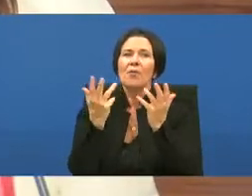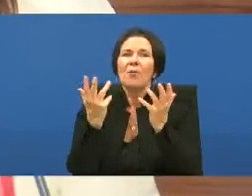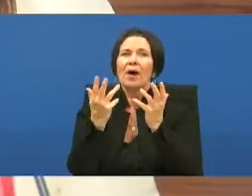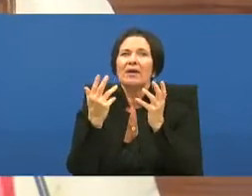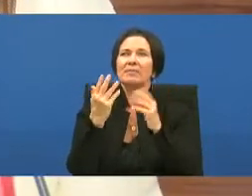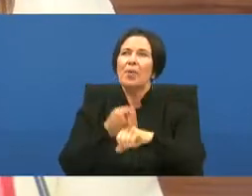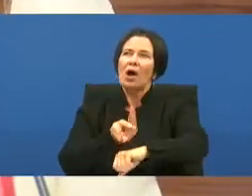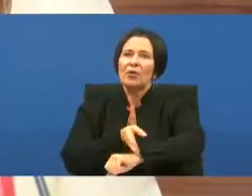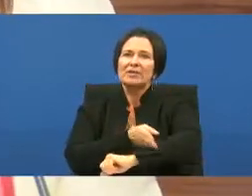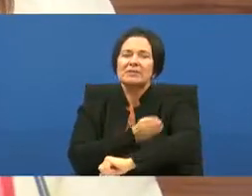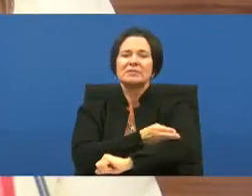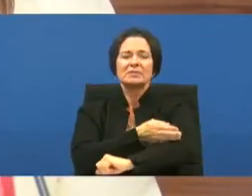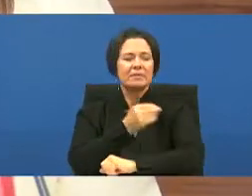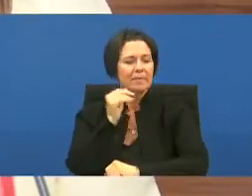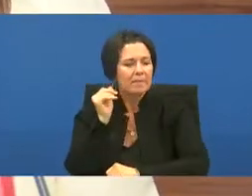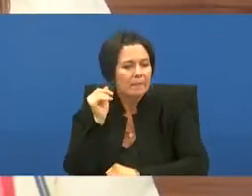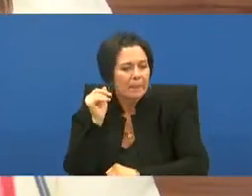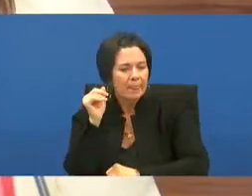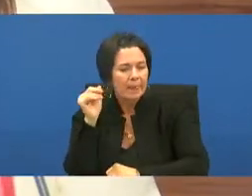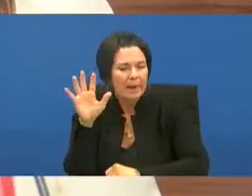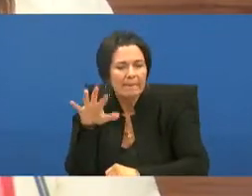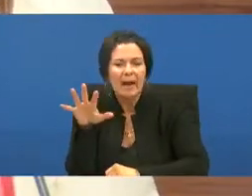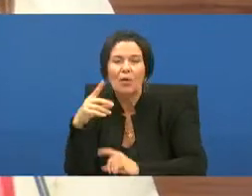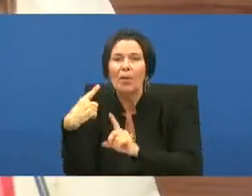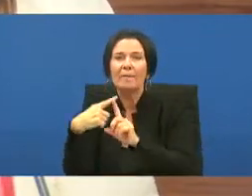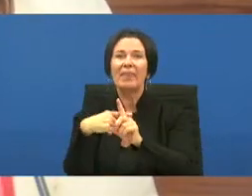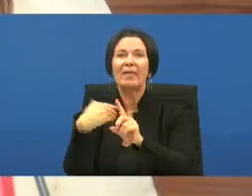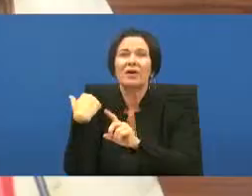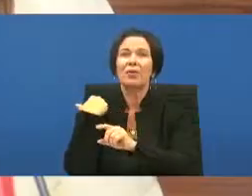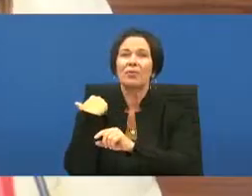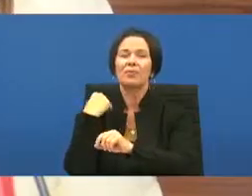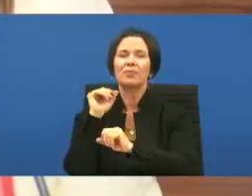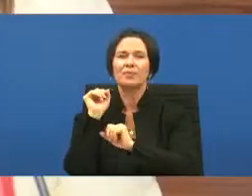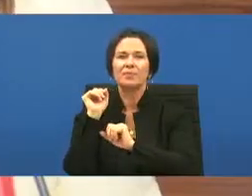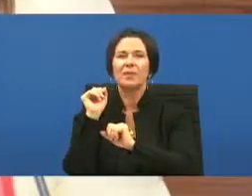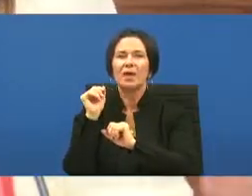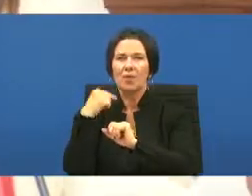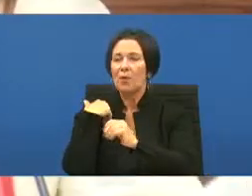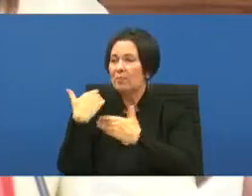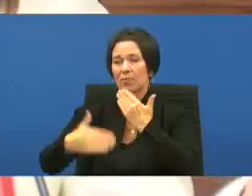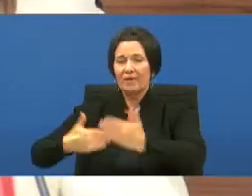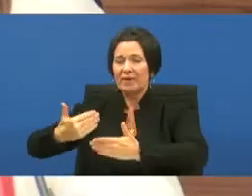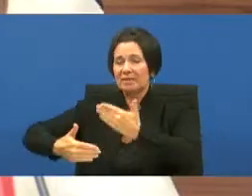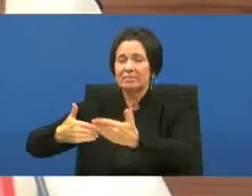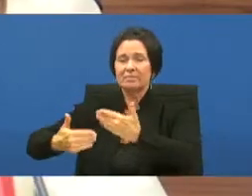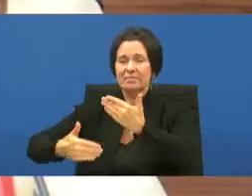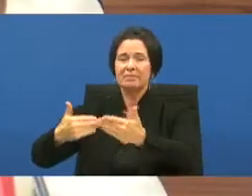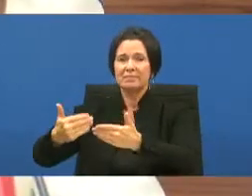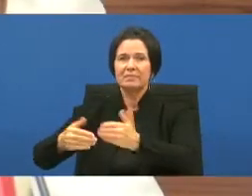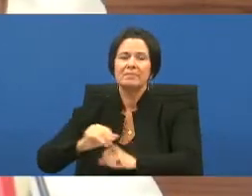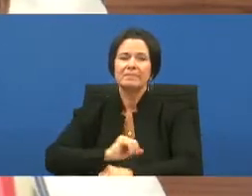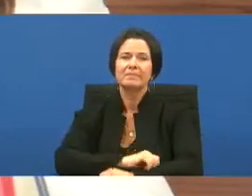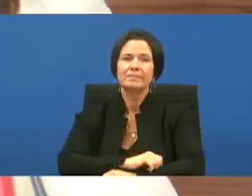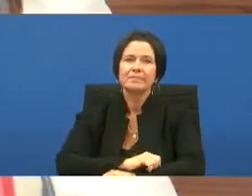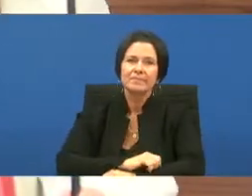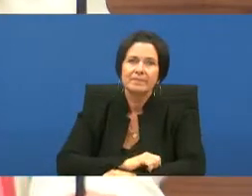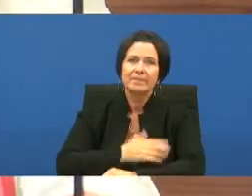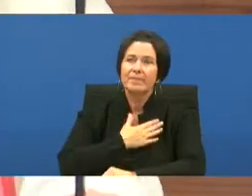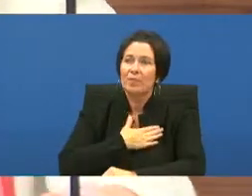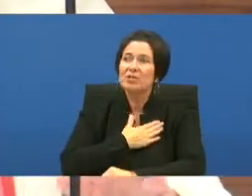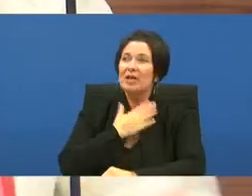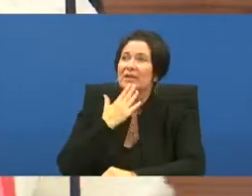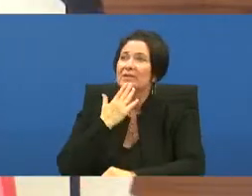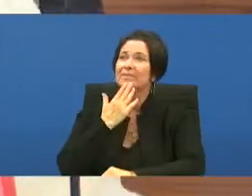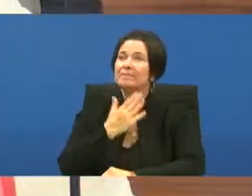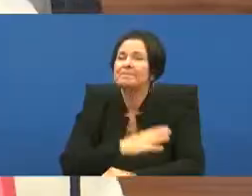everybody just making. got briefed about a month ago. So Yes, yes. yes, So okay. We're moving that as fast as we can. Thank you, I appreciate it.